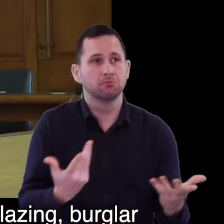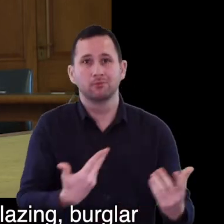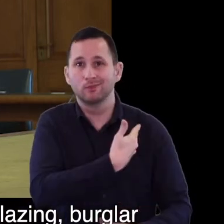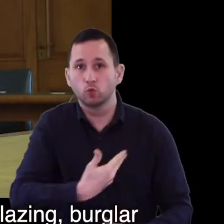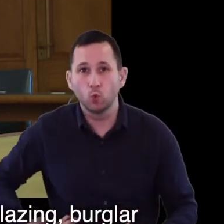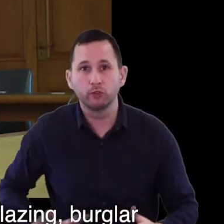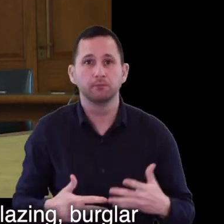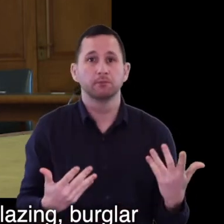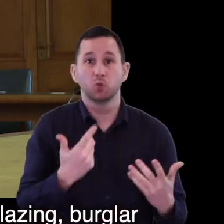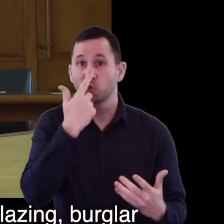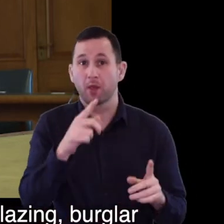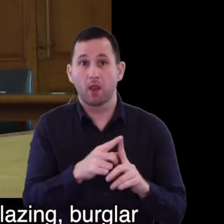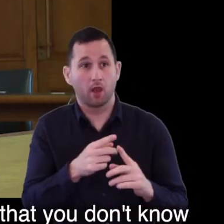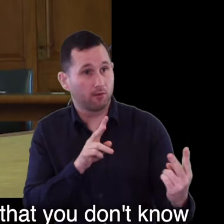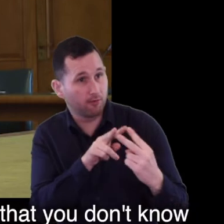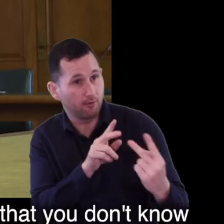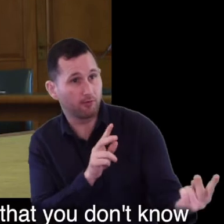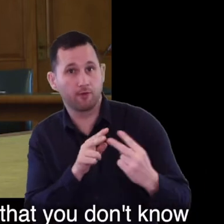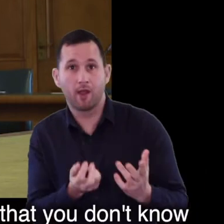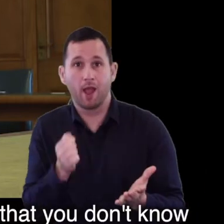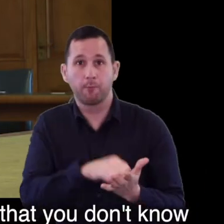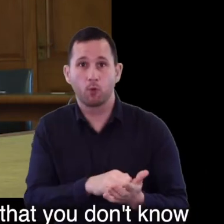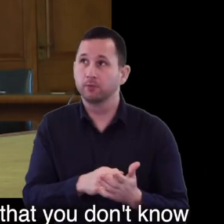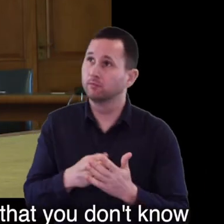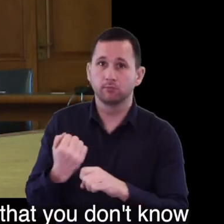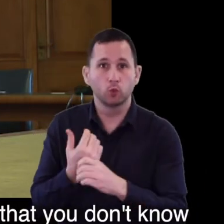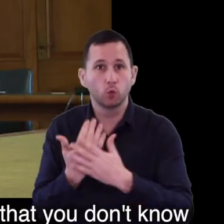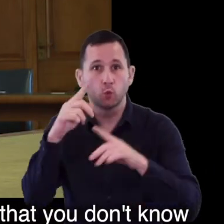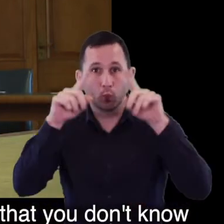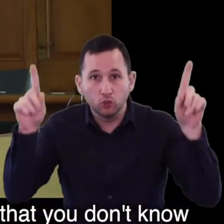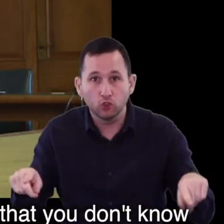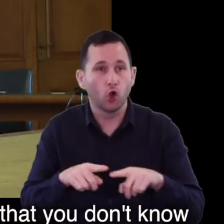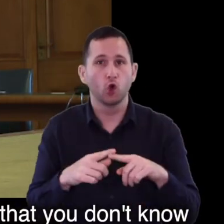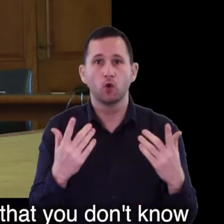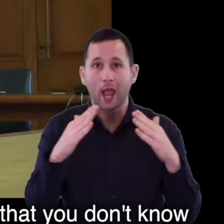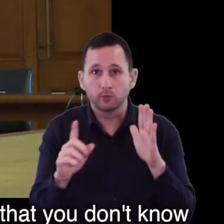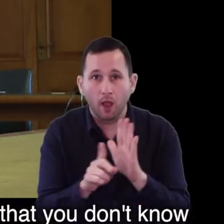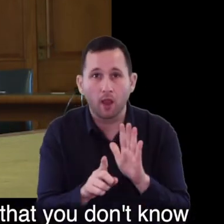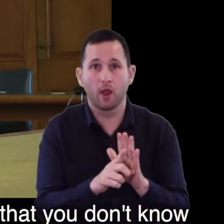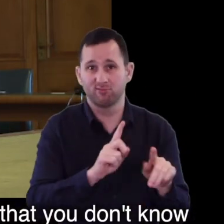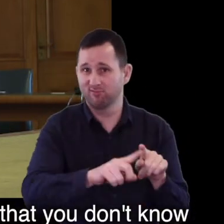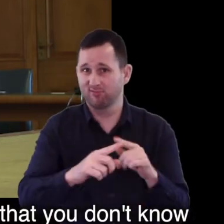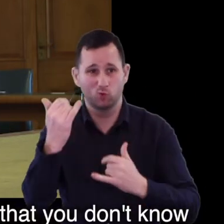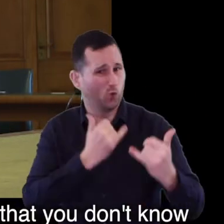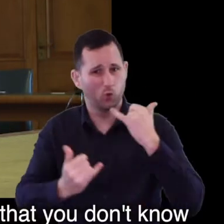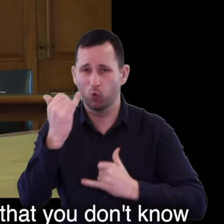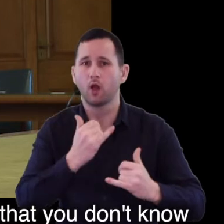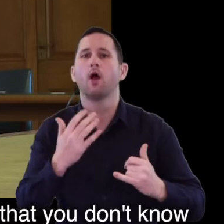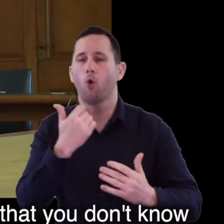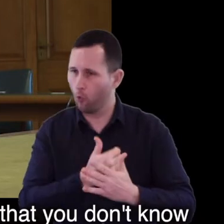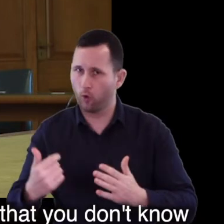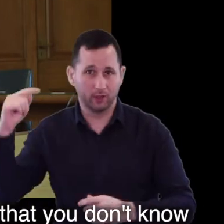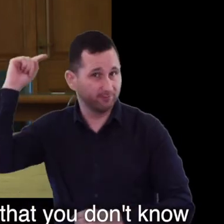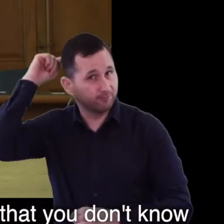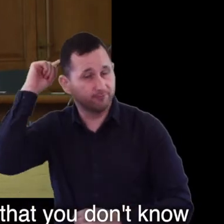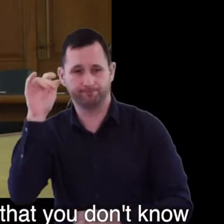calls of this nature you should be very wary of. You equally should be very wary of doorstep callers that you don't know, that you aren't expecting, that are trying